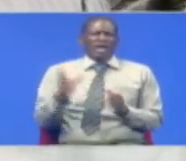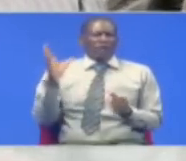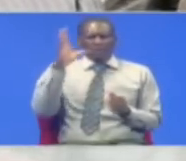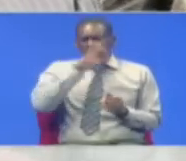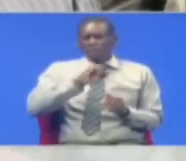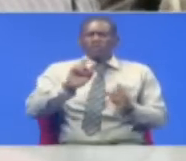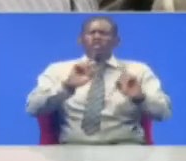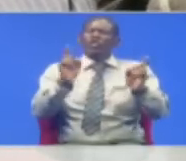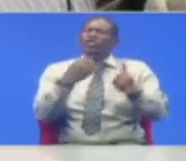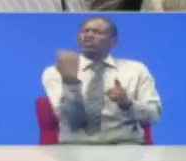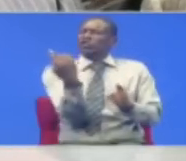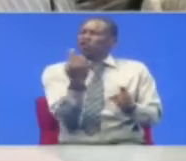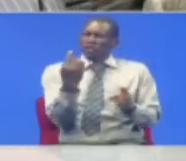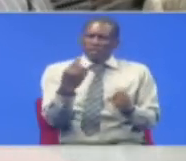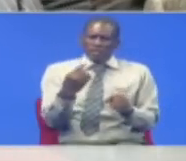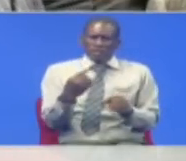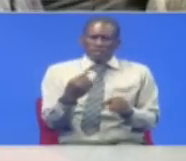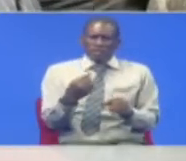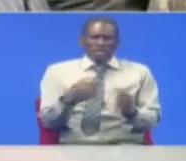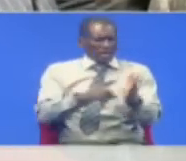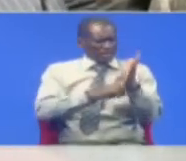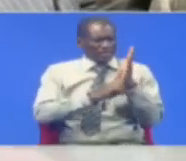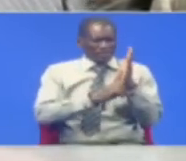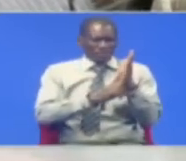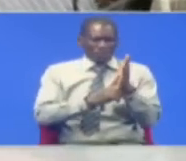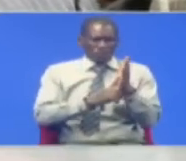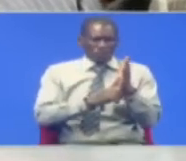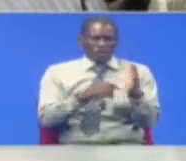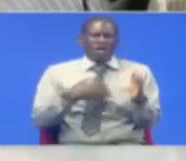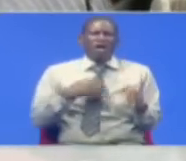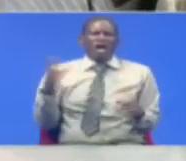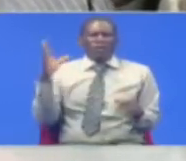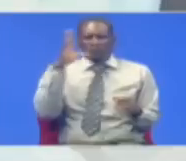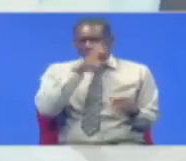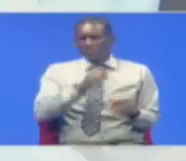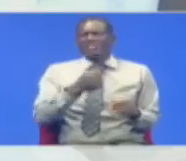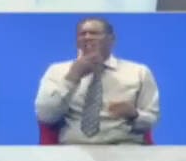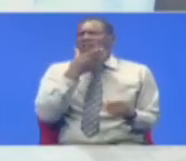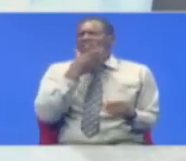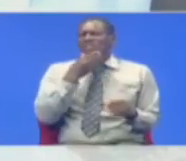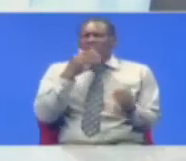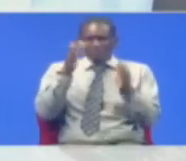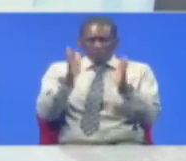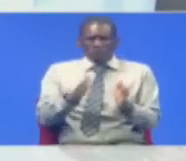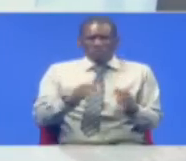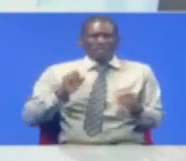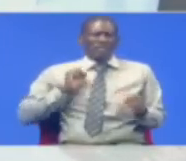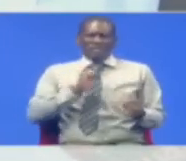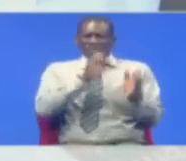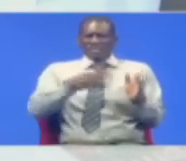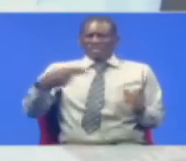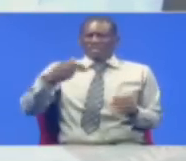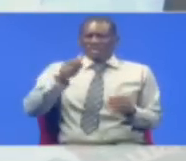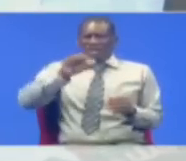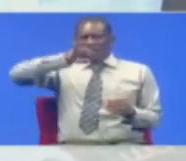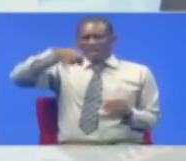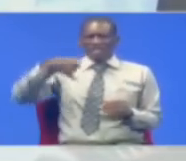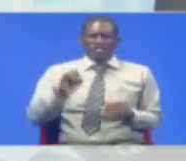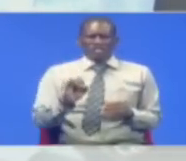just an example, I will miss a father figure. Senator Yusuf Haji